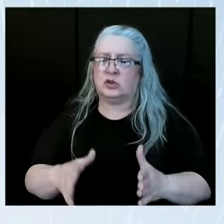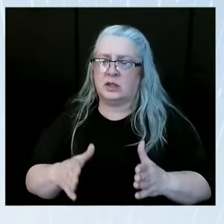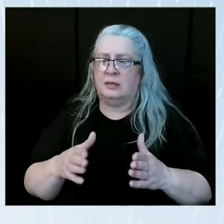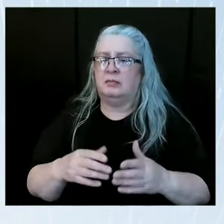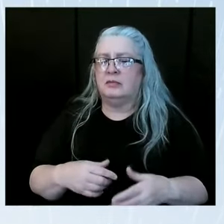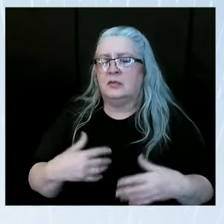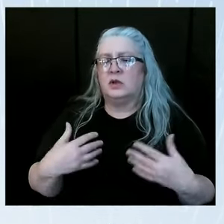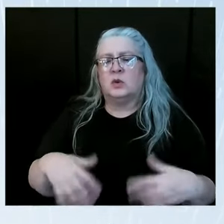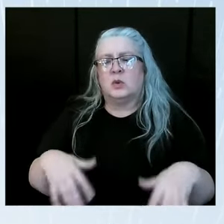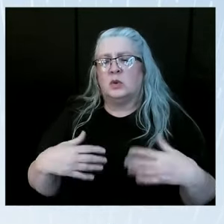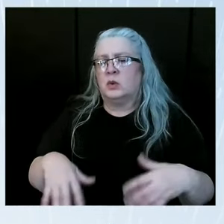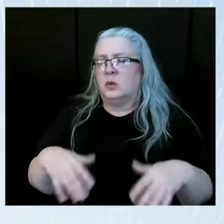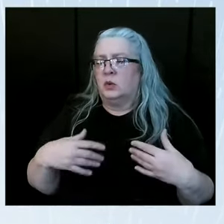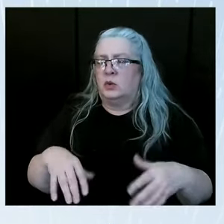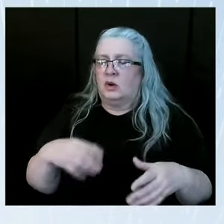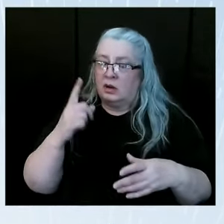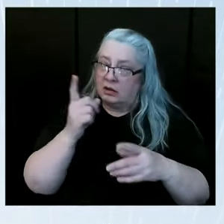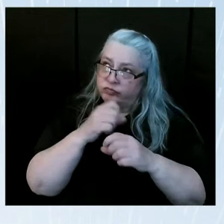awareness, raising visibility